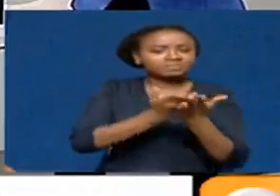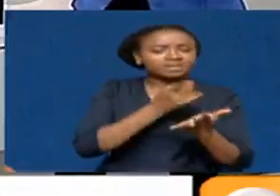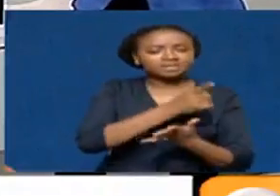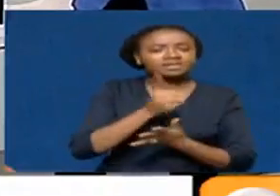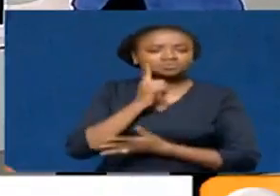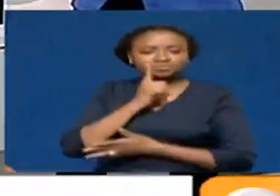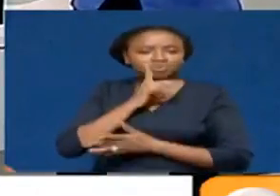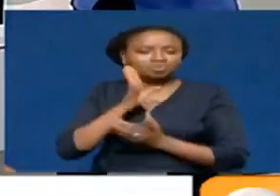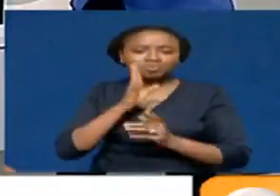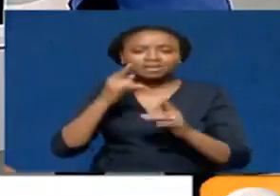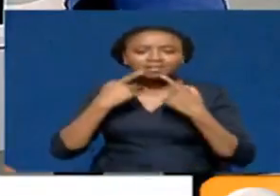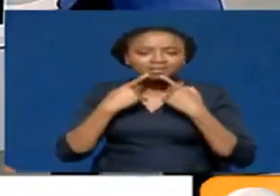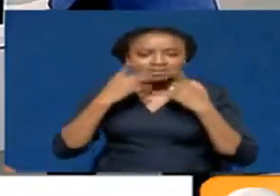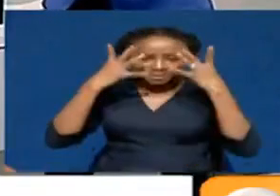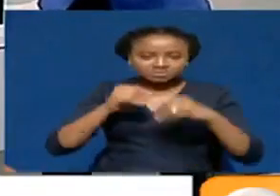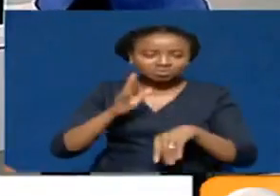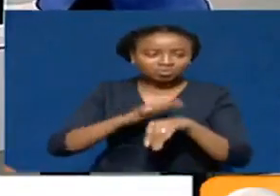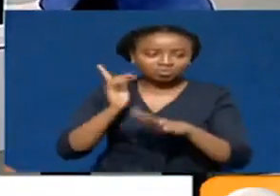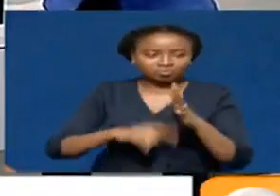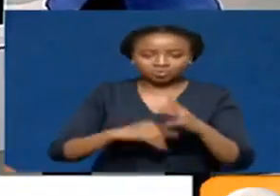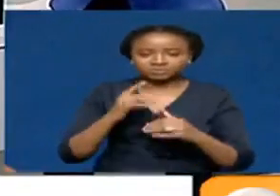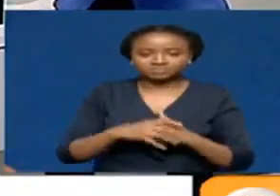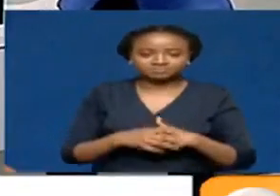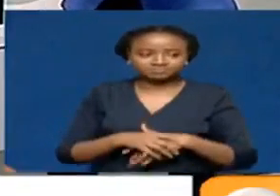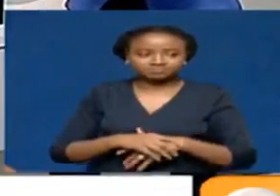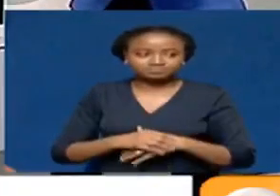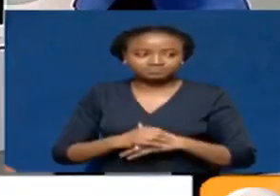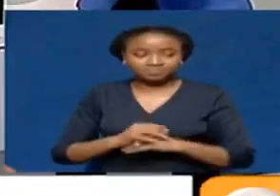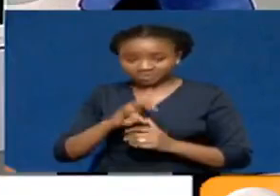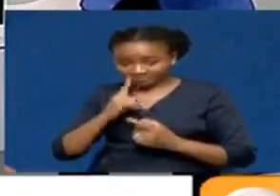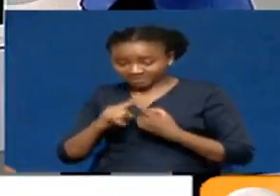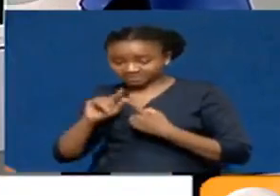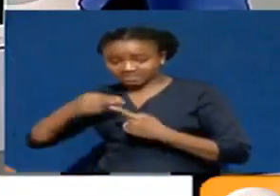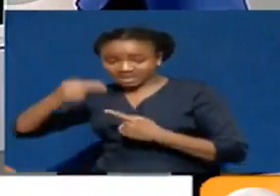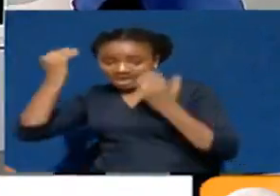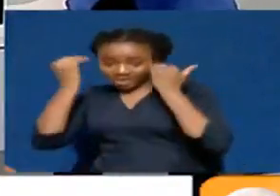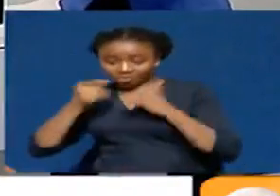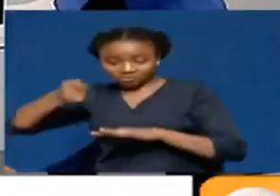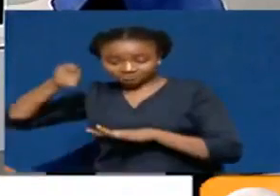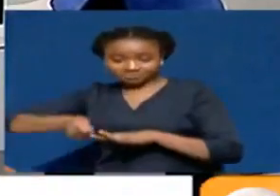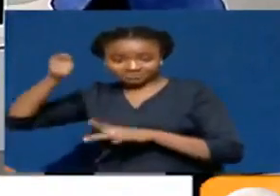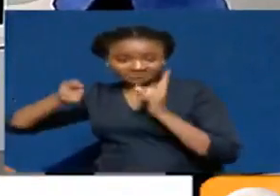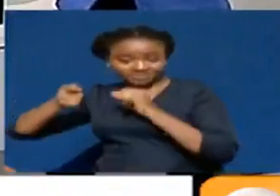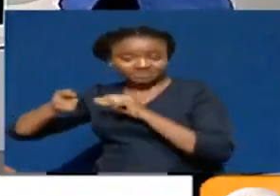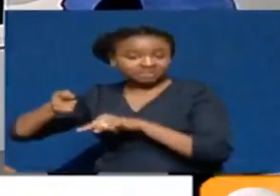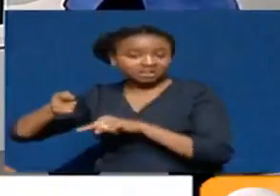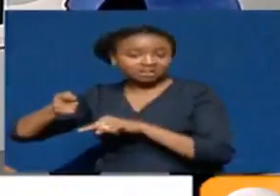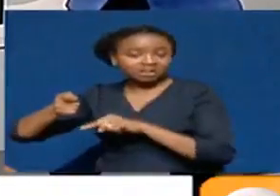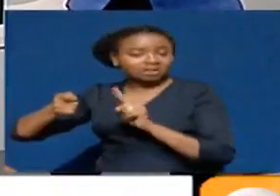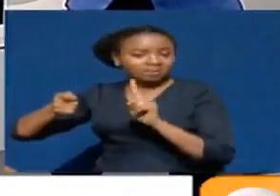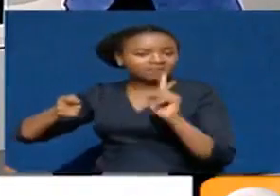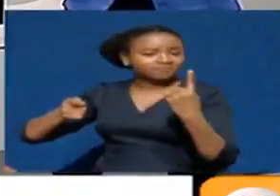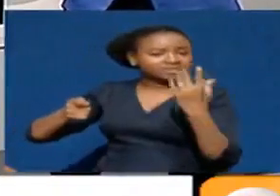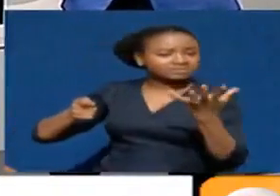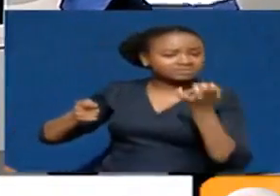be making a decision on? Well, it will be largely based on this decision by the High Court. And first, it is whether the